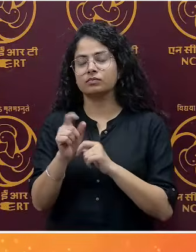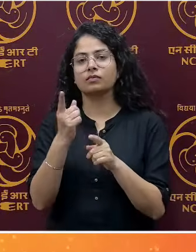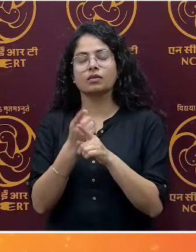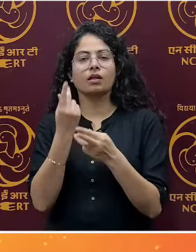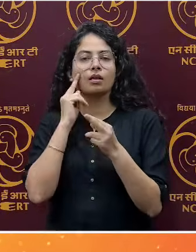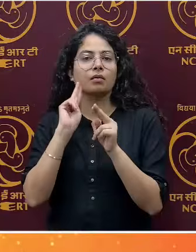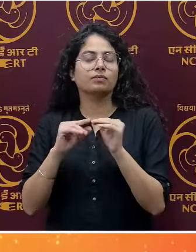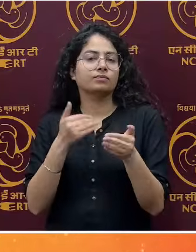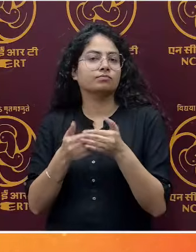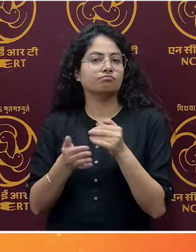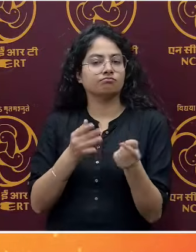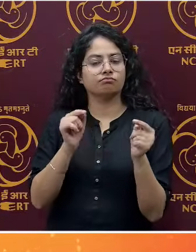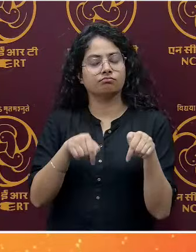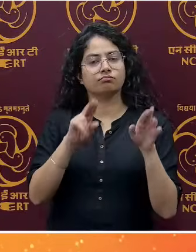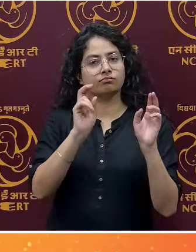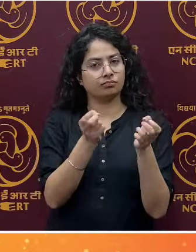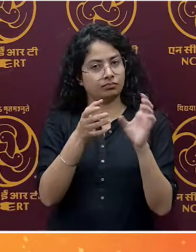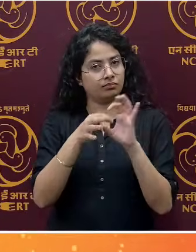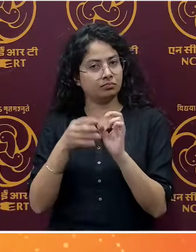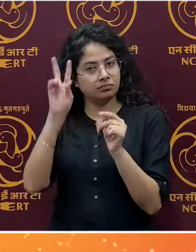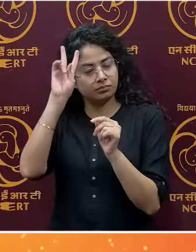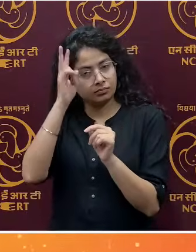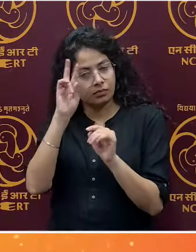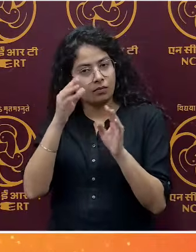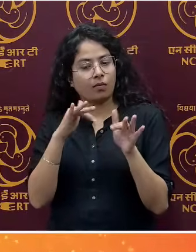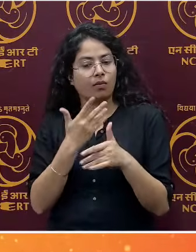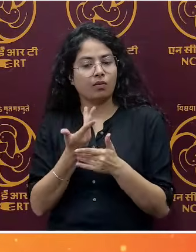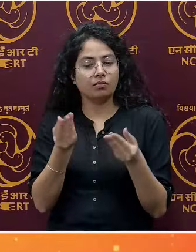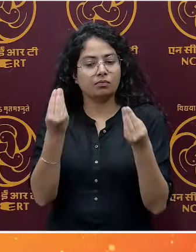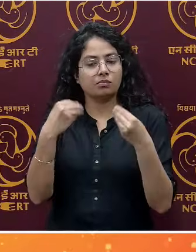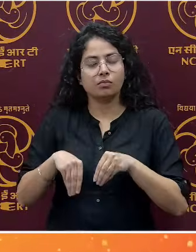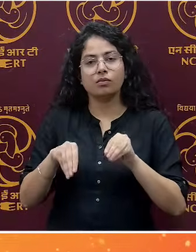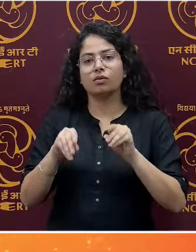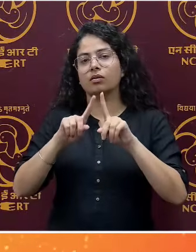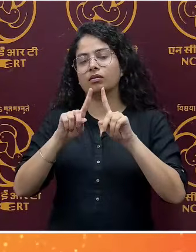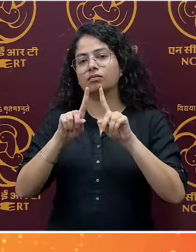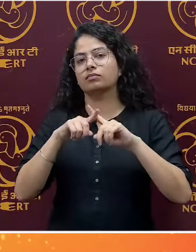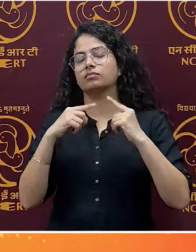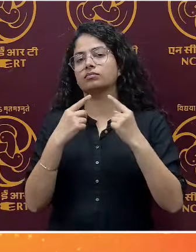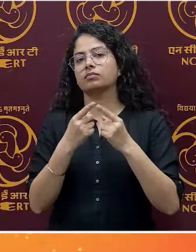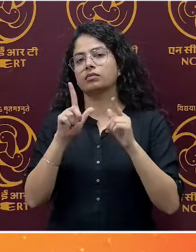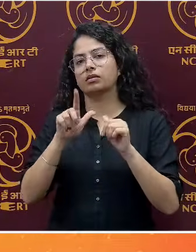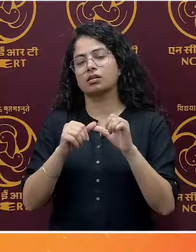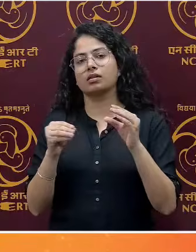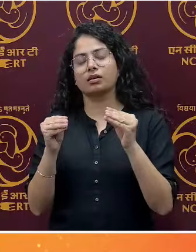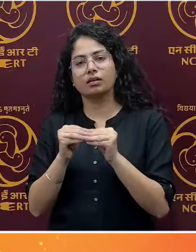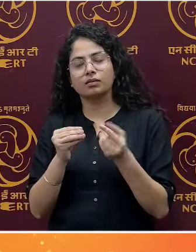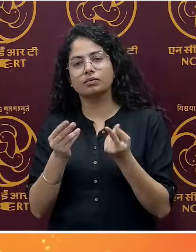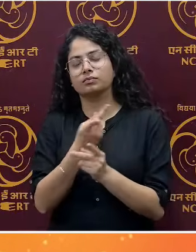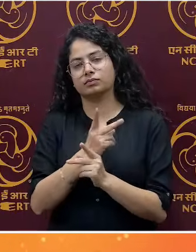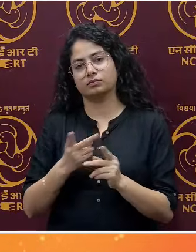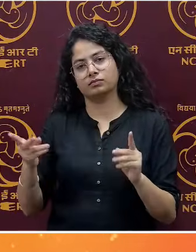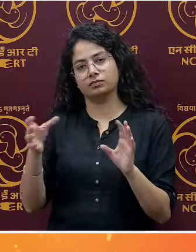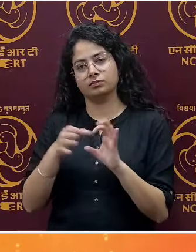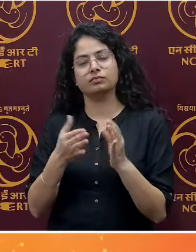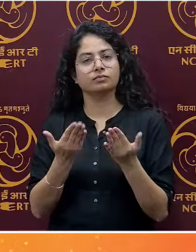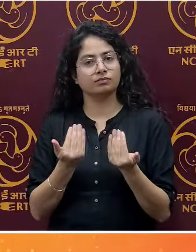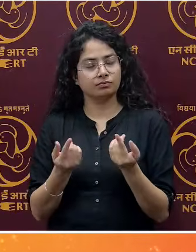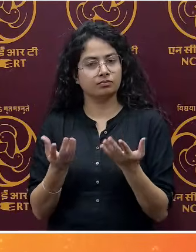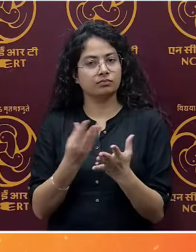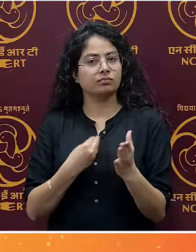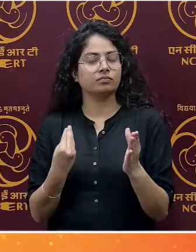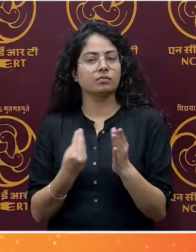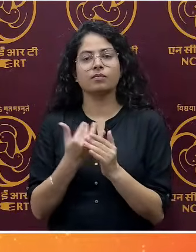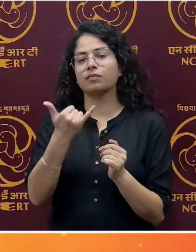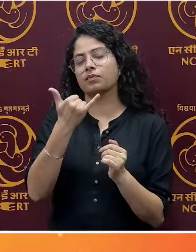any query related to this particular topic or you want to know more about virtual labs, you can reach out to us through our various mediums. We really want you to call